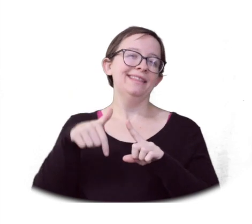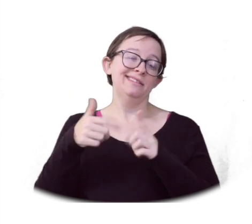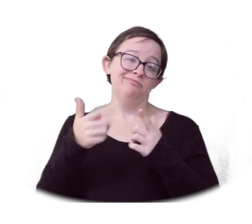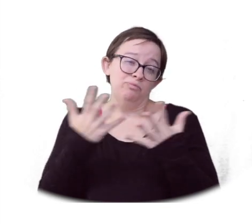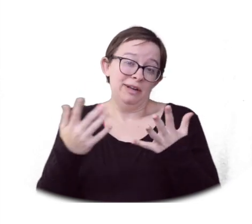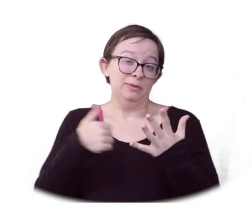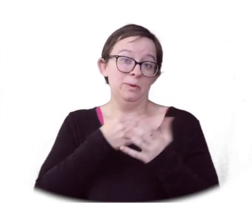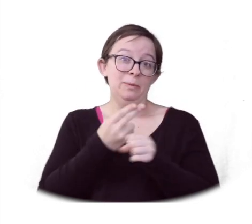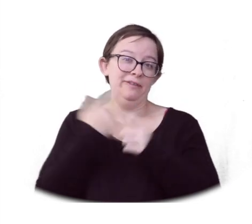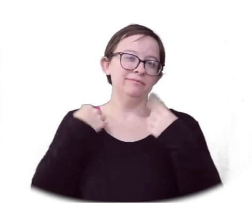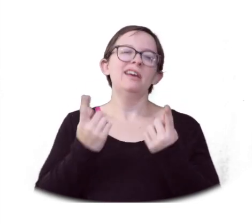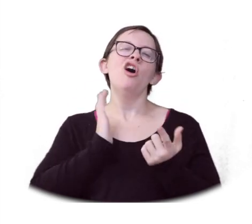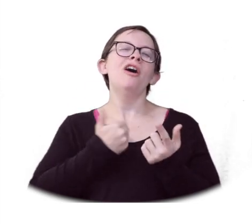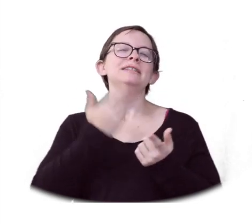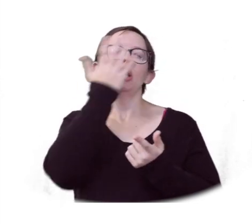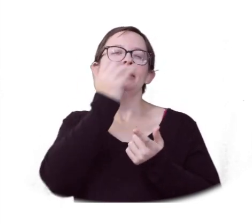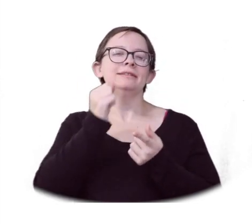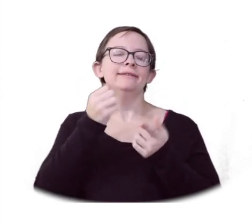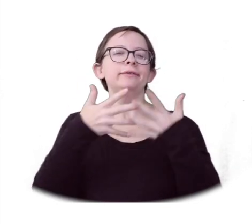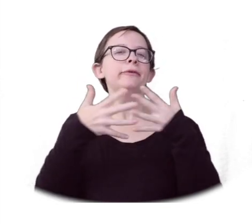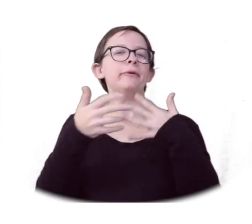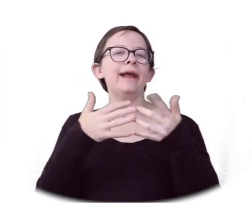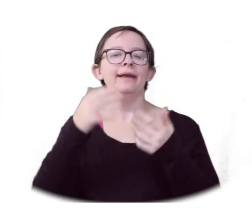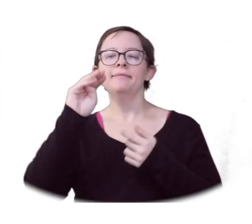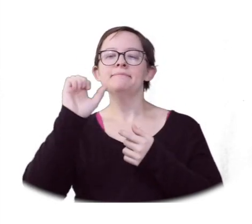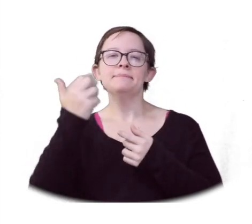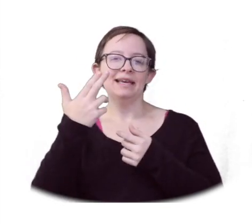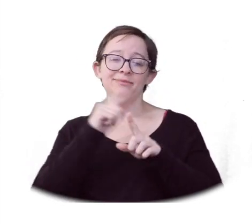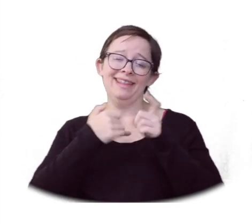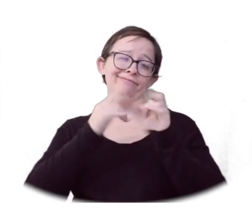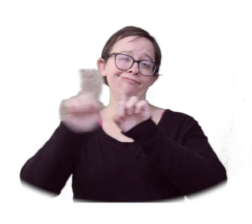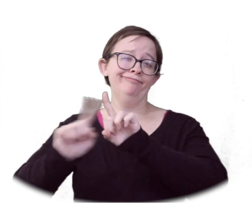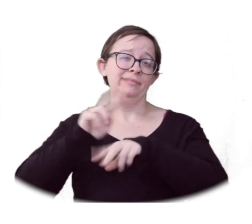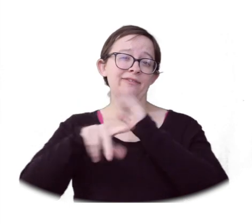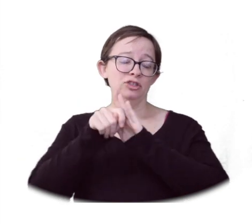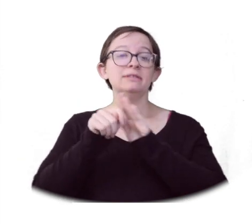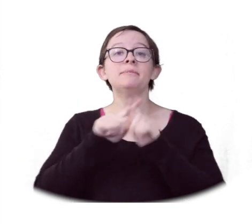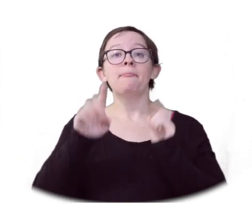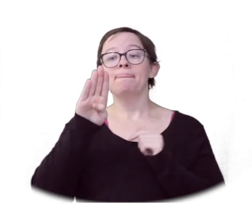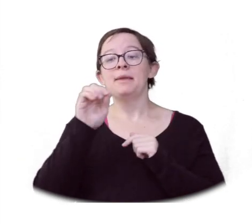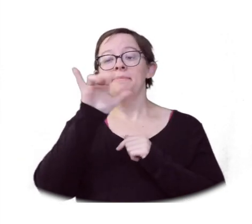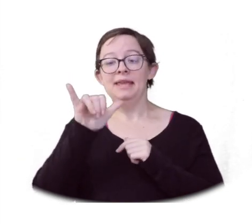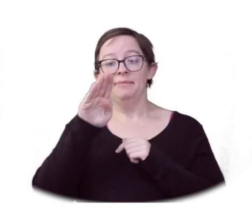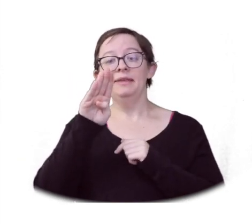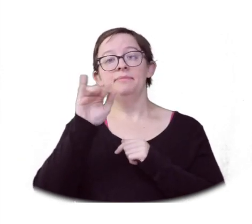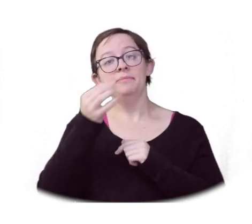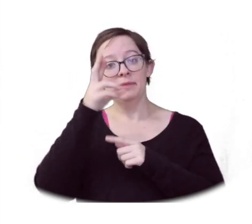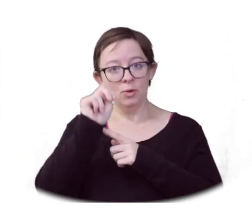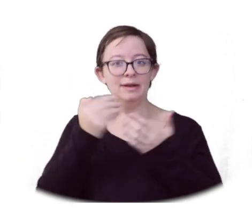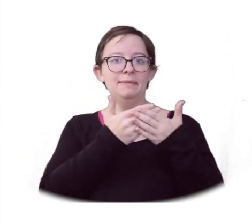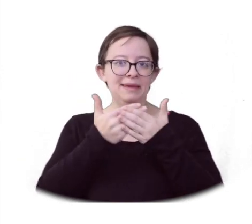is pretty much the one that we have. Ours is a gray mesh though, but they have a lot of different versions. But the Baby Bjorn